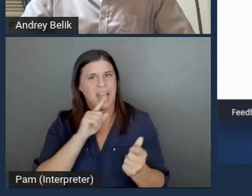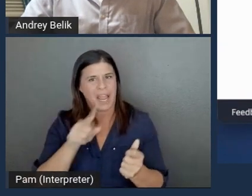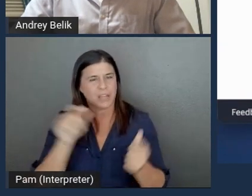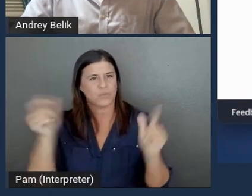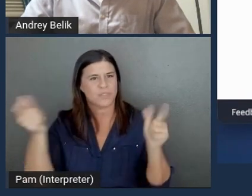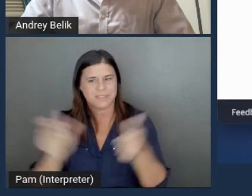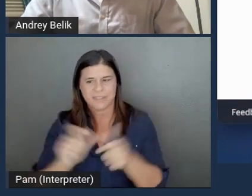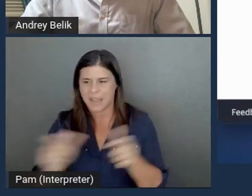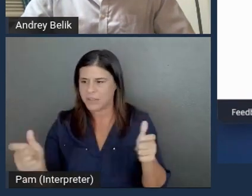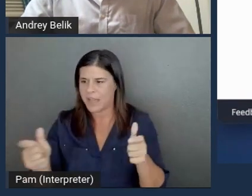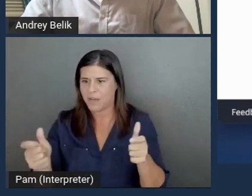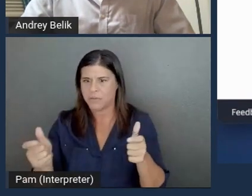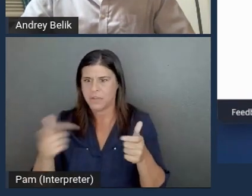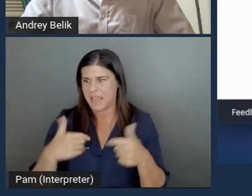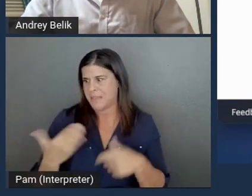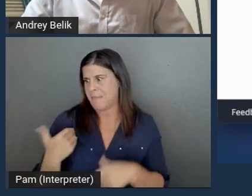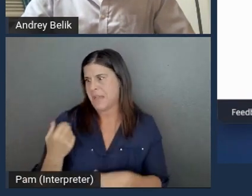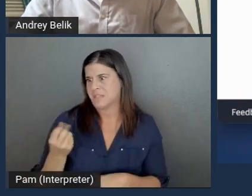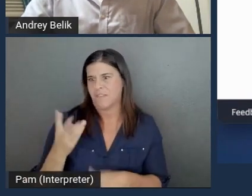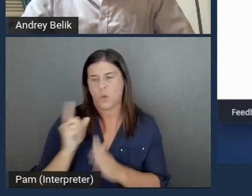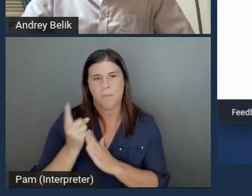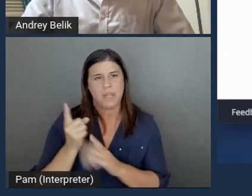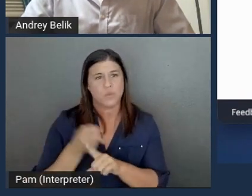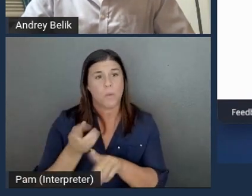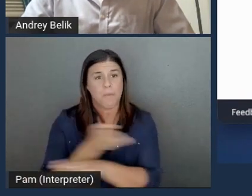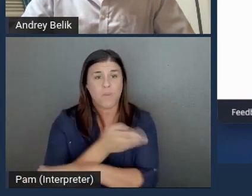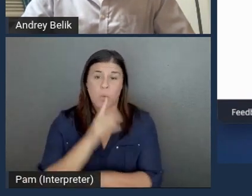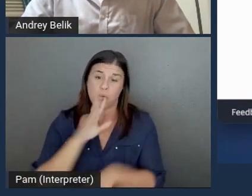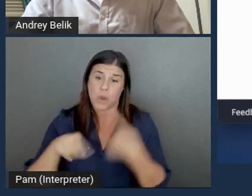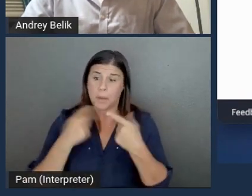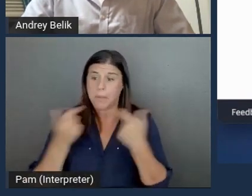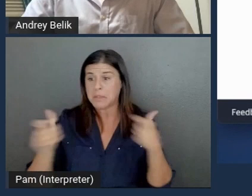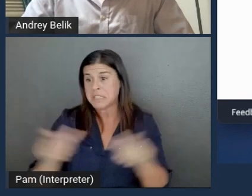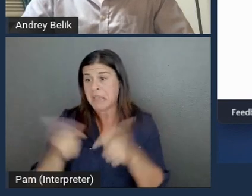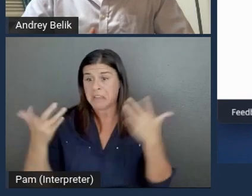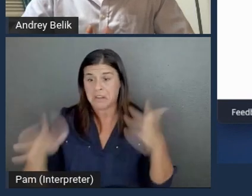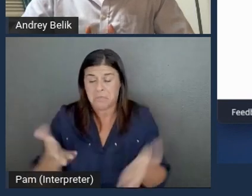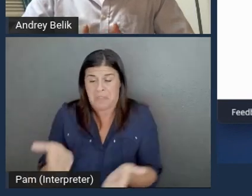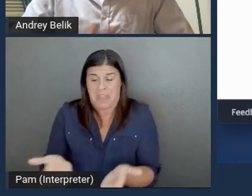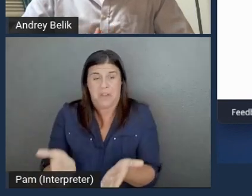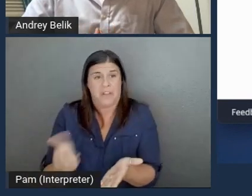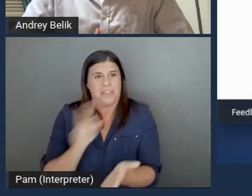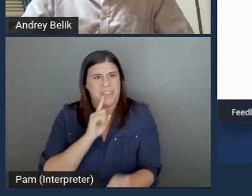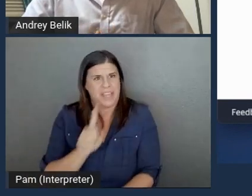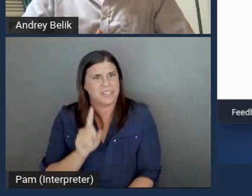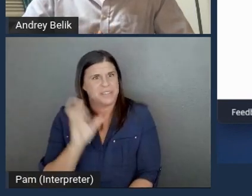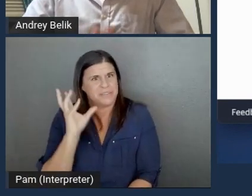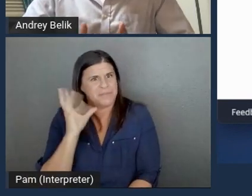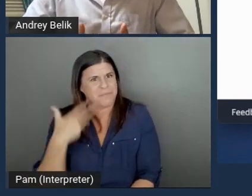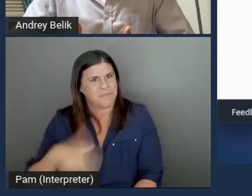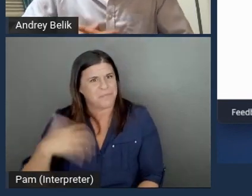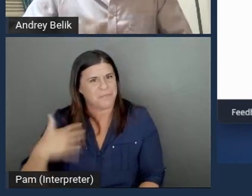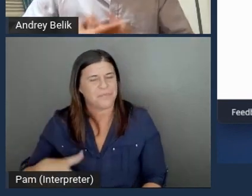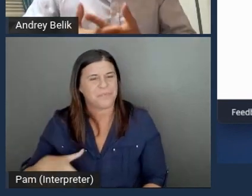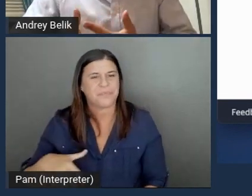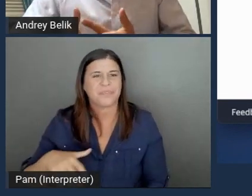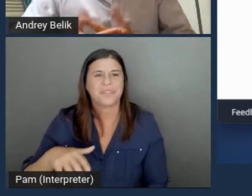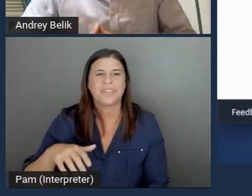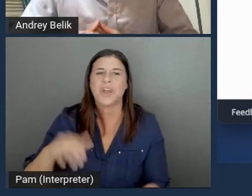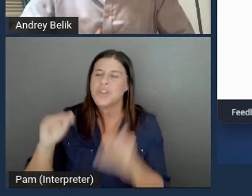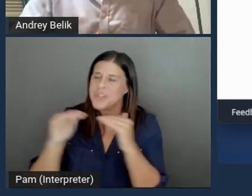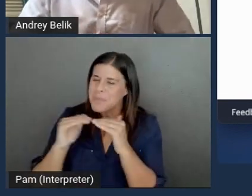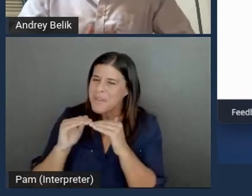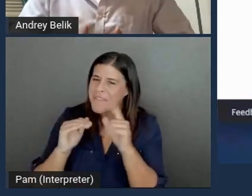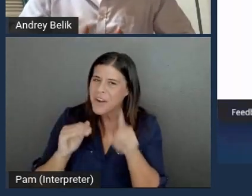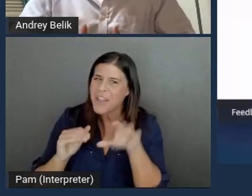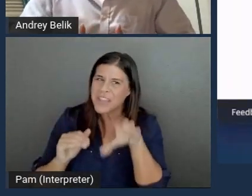in the span of the last couple of minutes where we were talking about scaling. So that is pretty. I'd like to be fair. This cluster has no